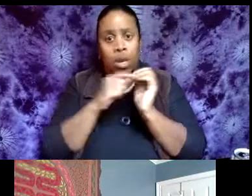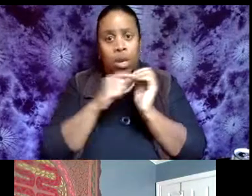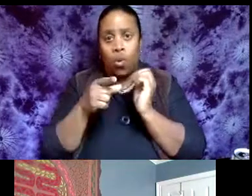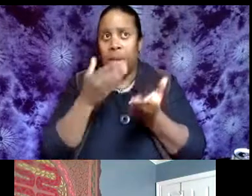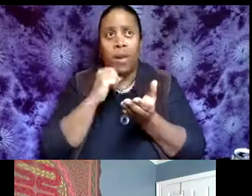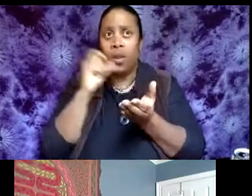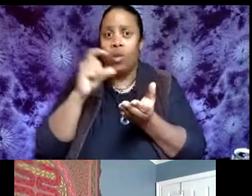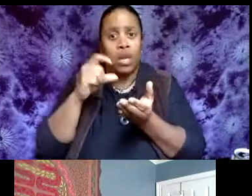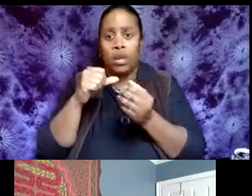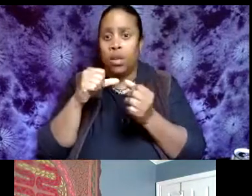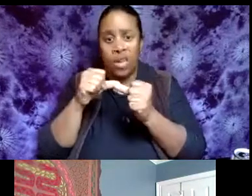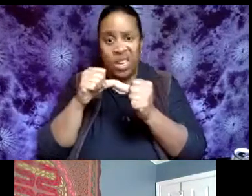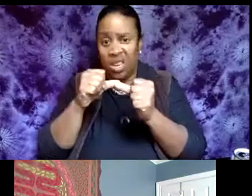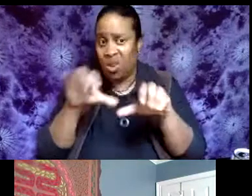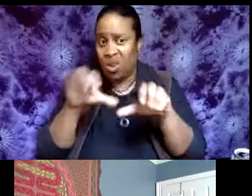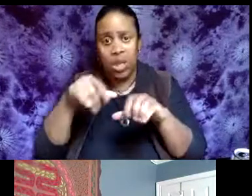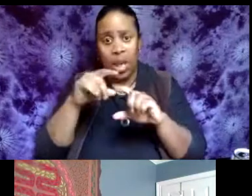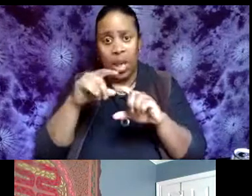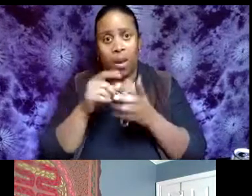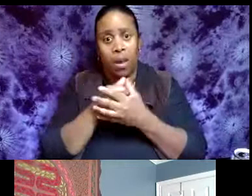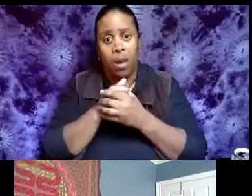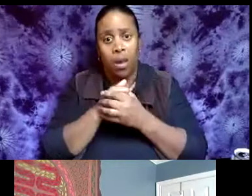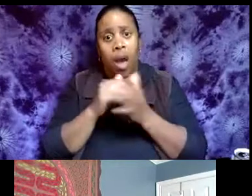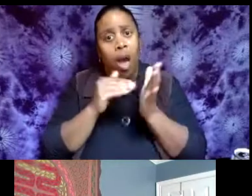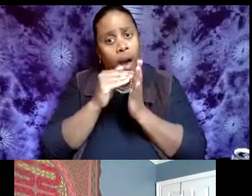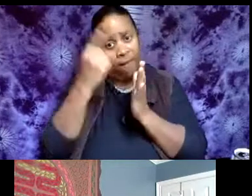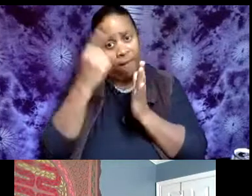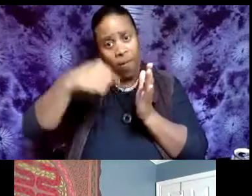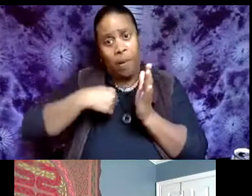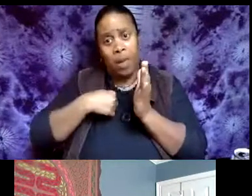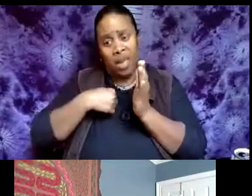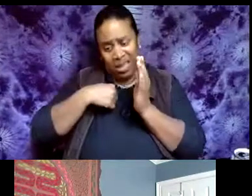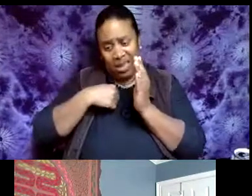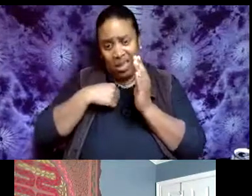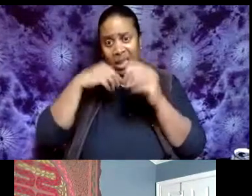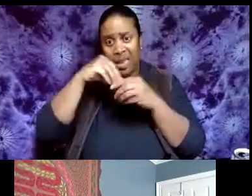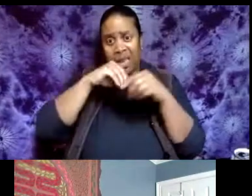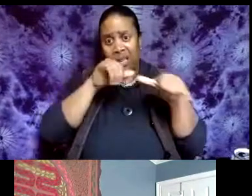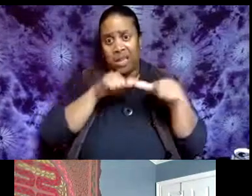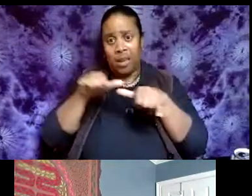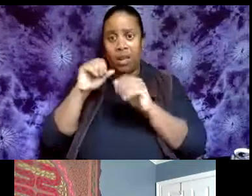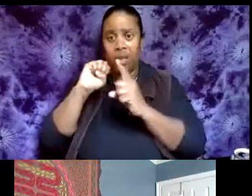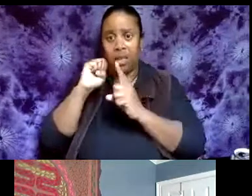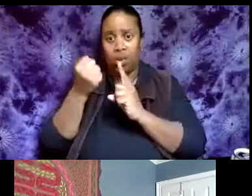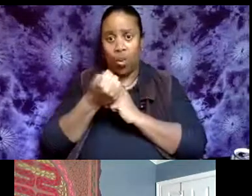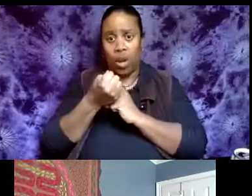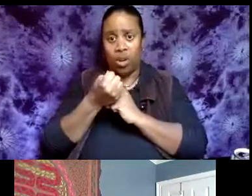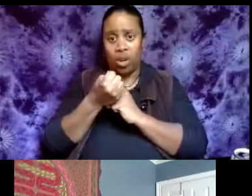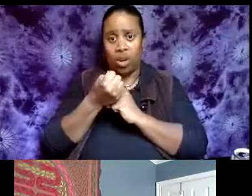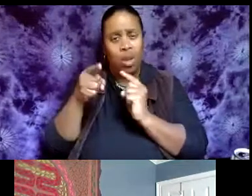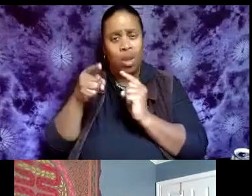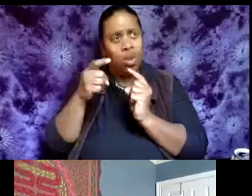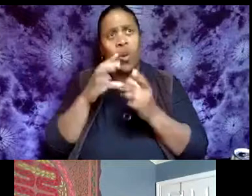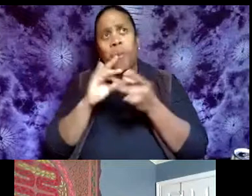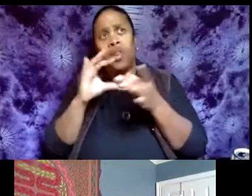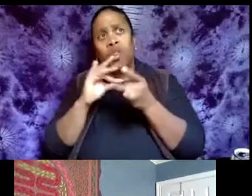just seem very empowered doing these, but so often for me in the situation like this is notice, well, you mentioned emotional